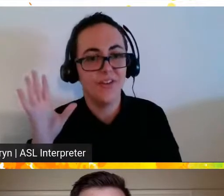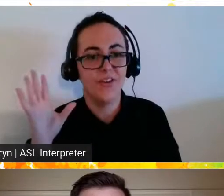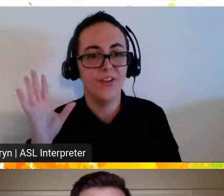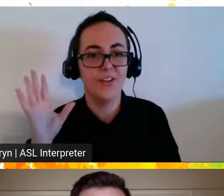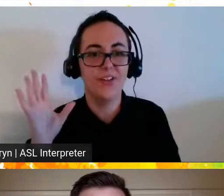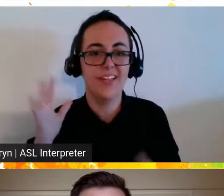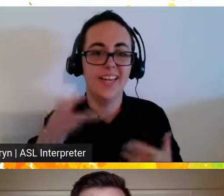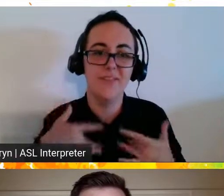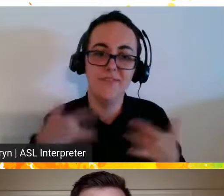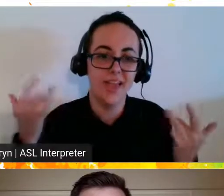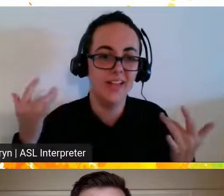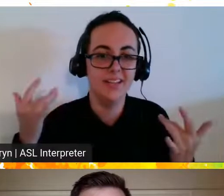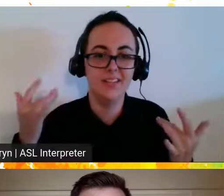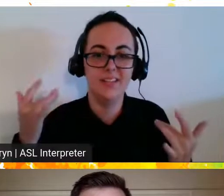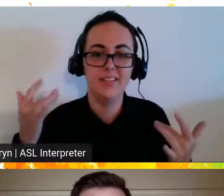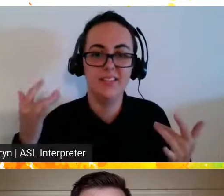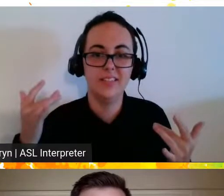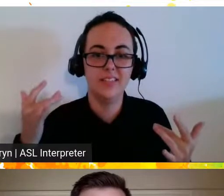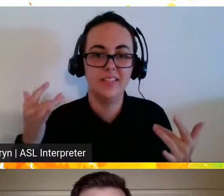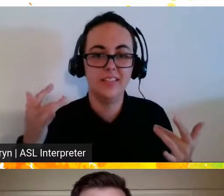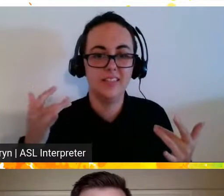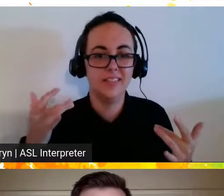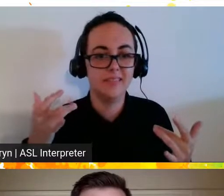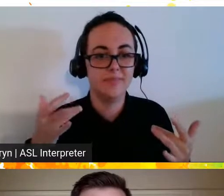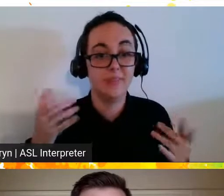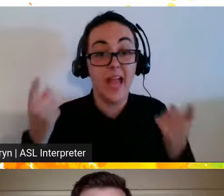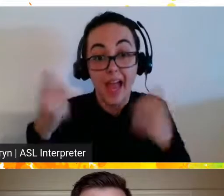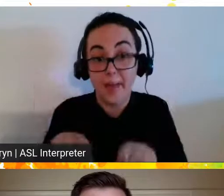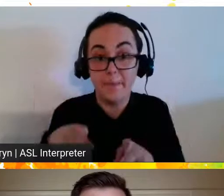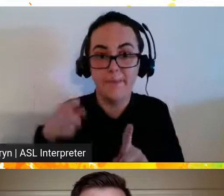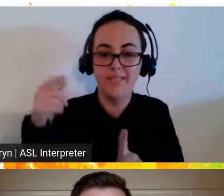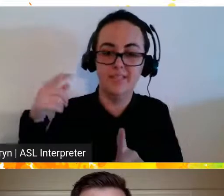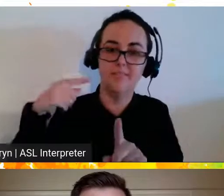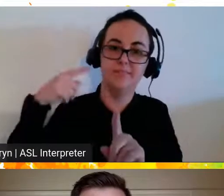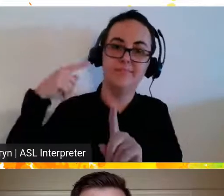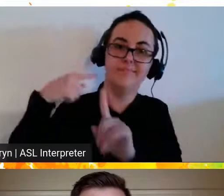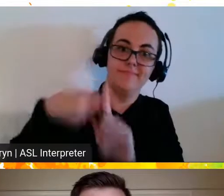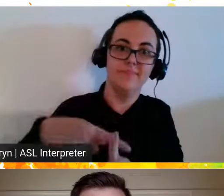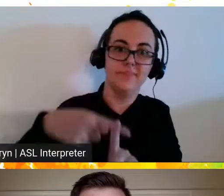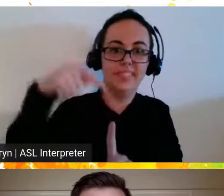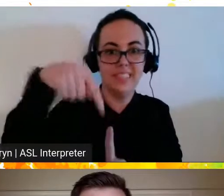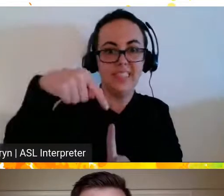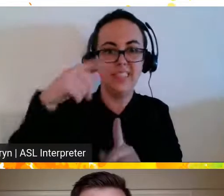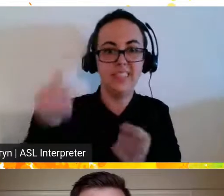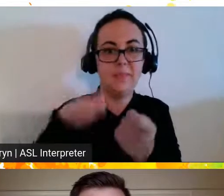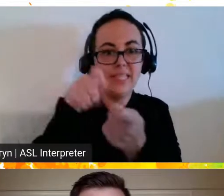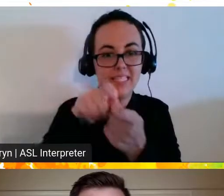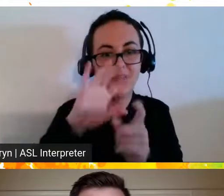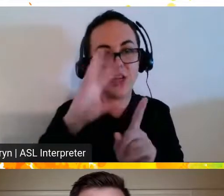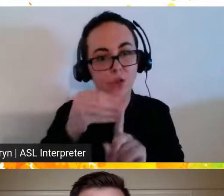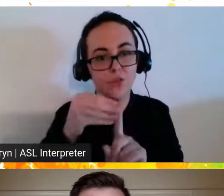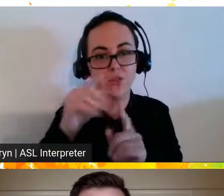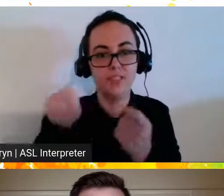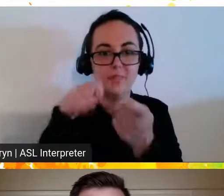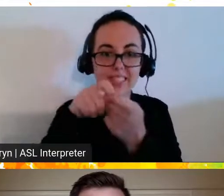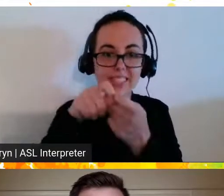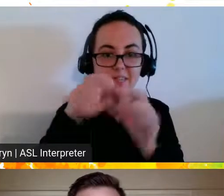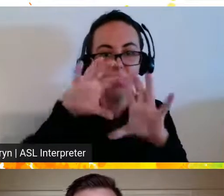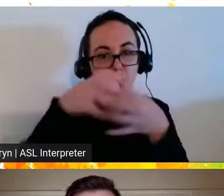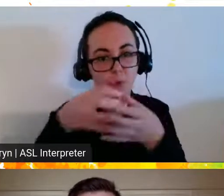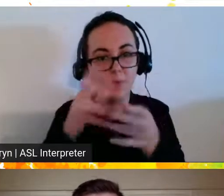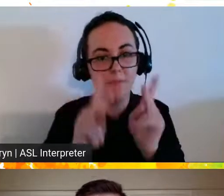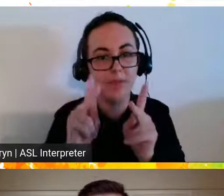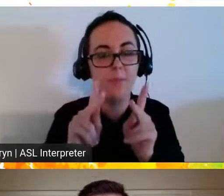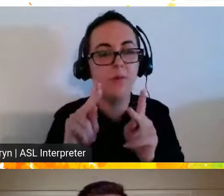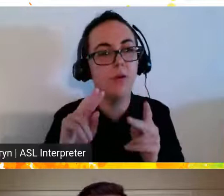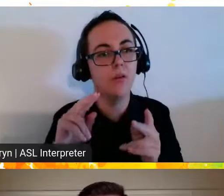event, you know, happening to a specific culture, a specific group of people, I think art has always been a really